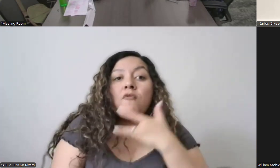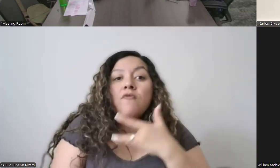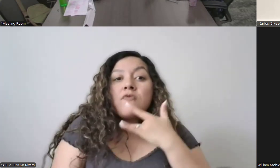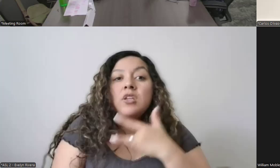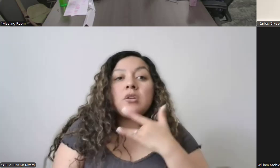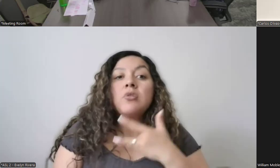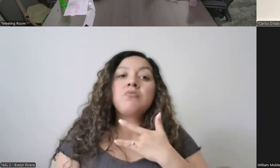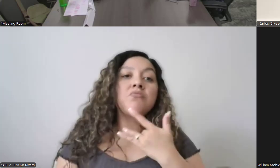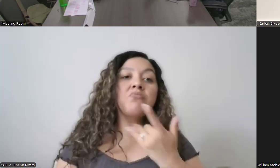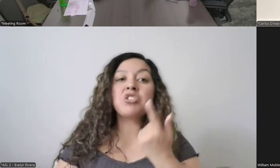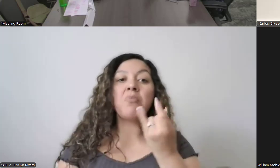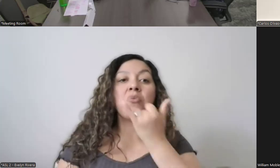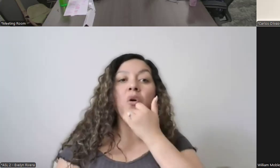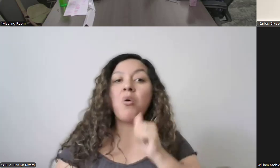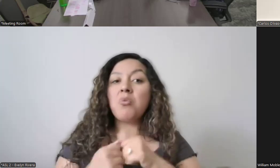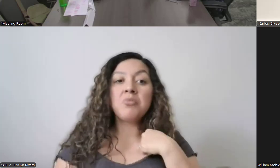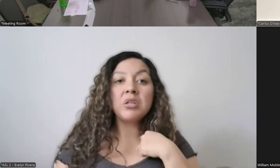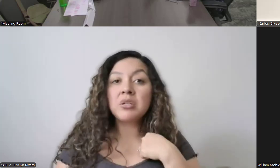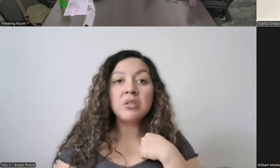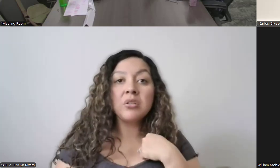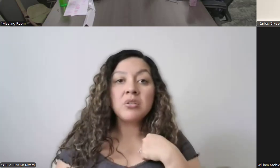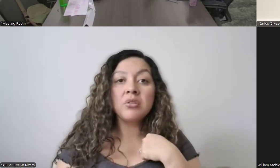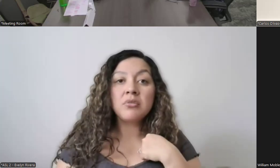there's something wrong with me.